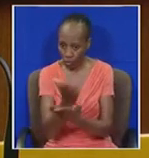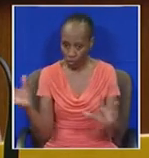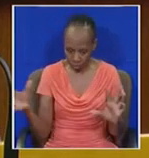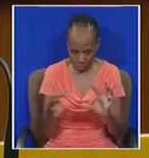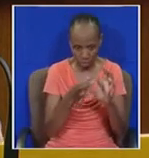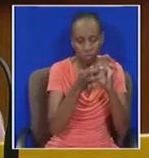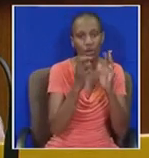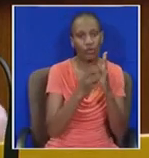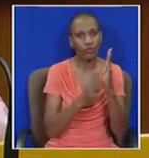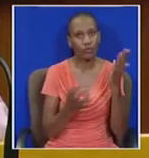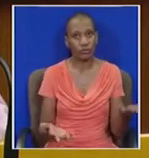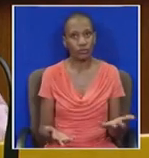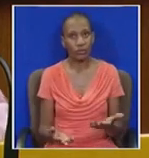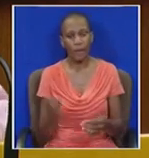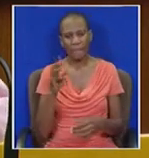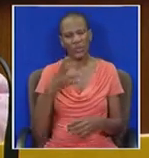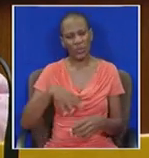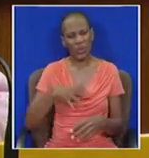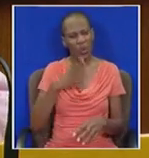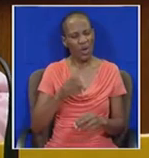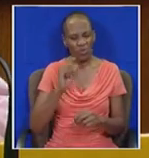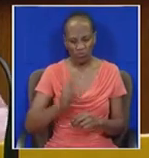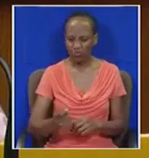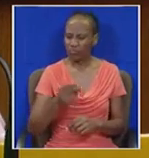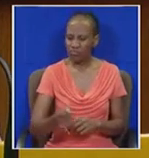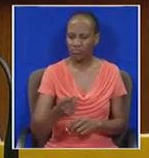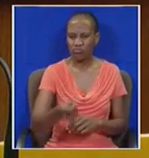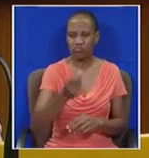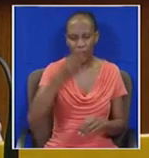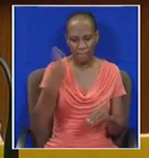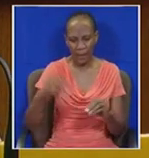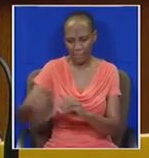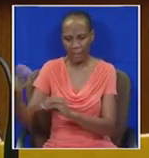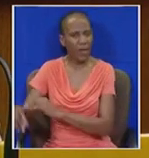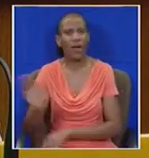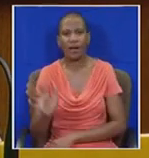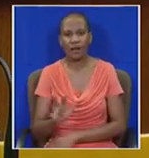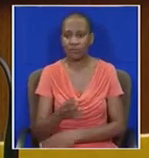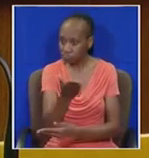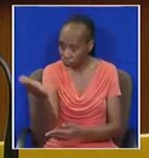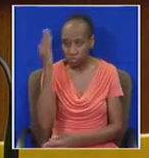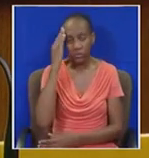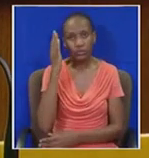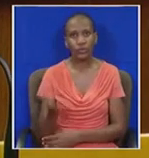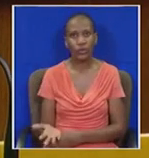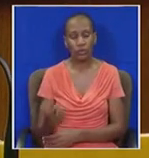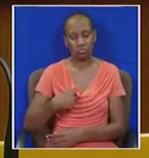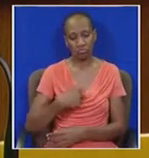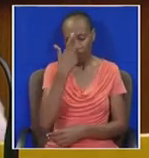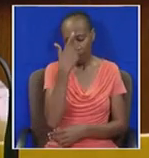don't want to wield the whip every 5 minutes. We know you know this. And we